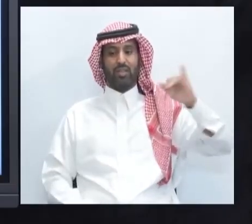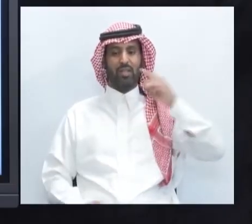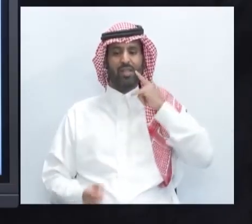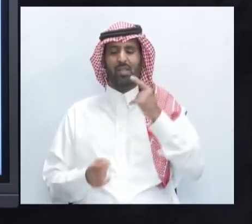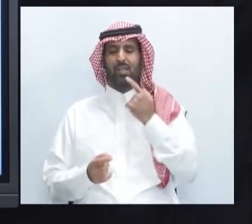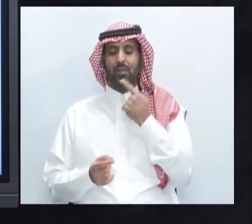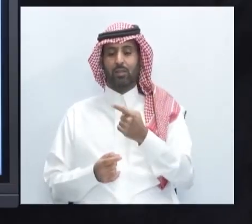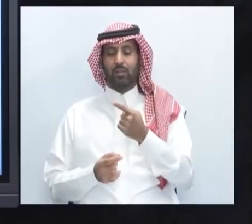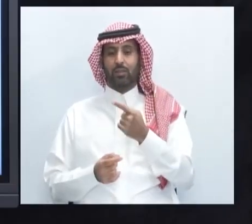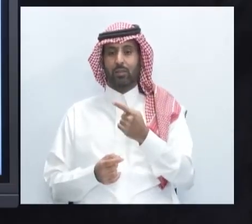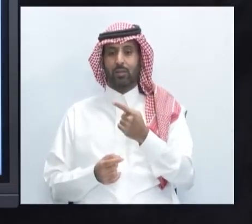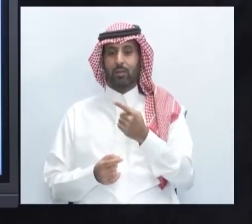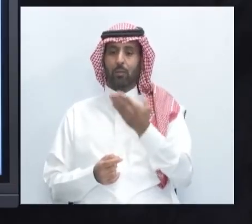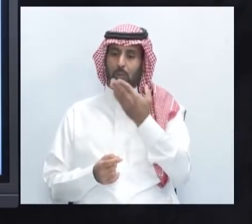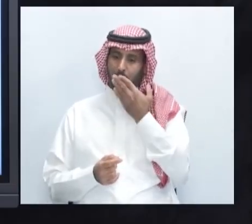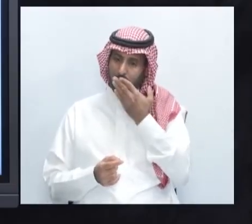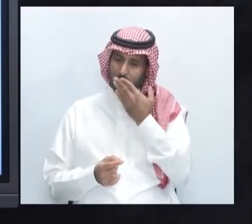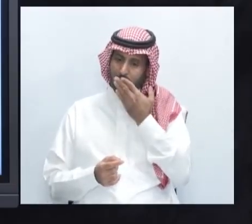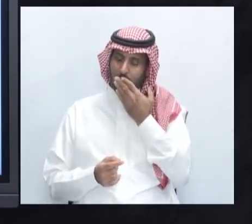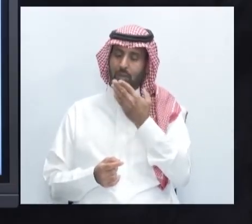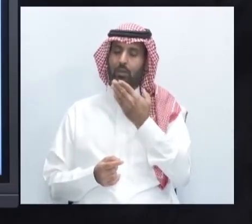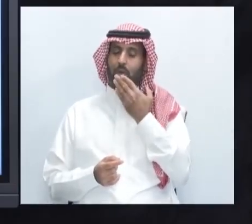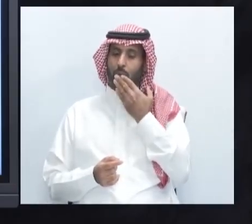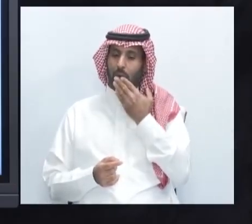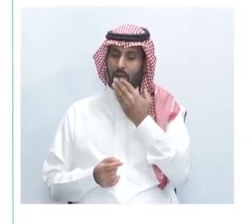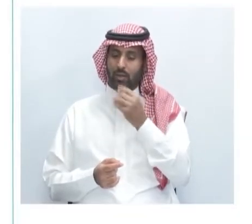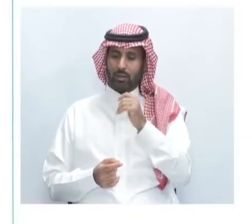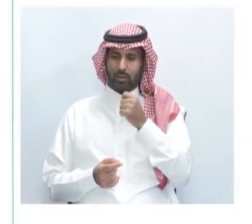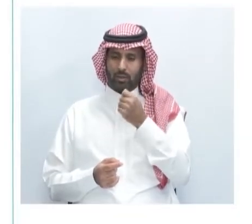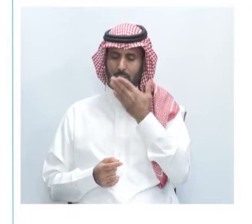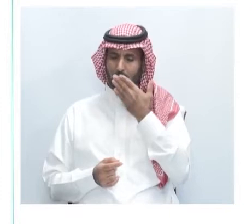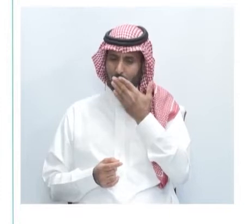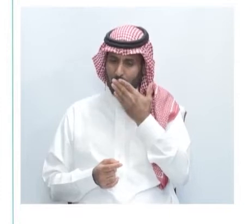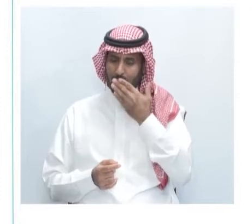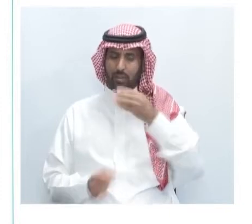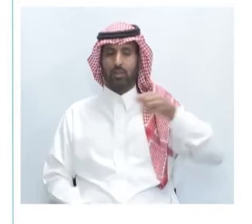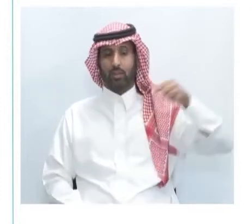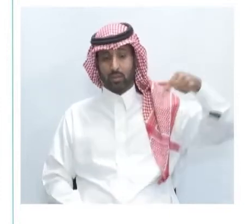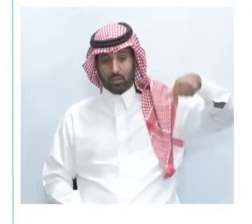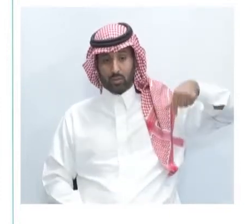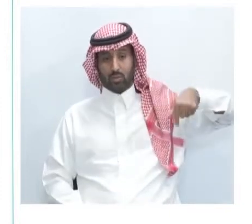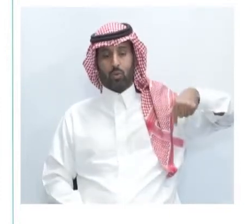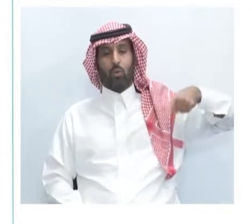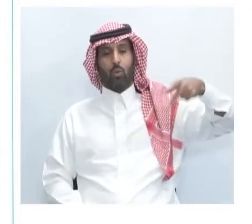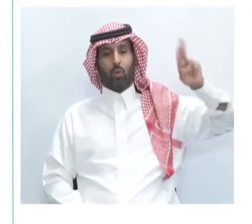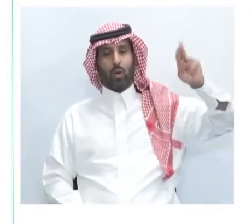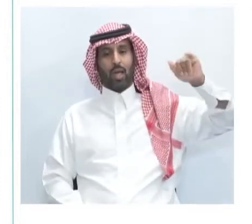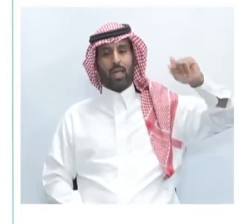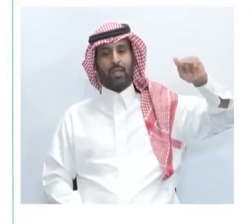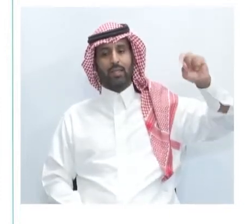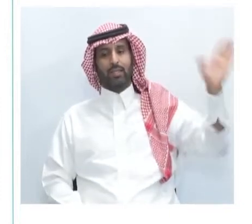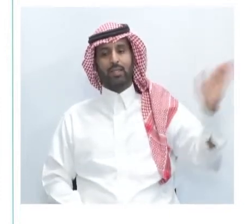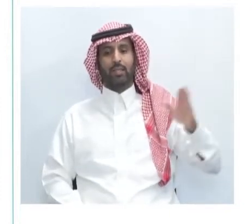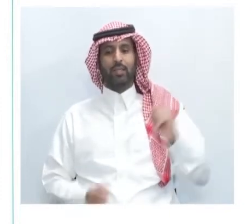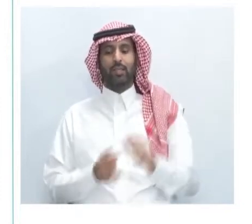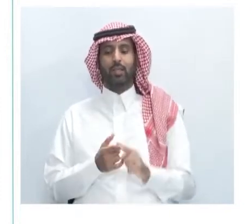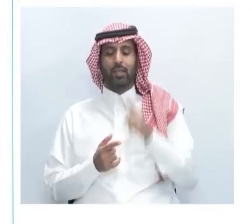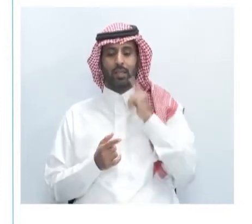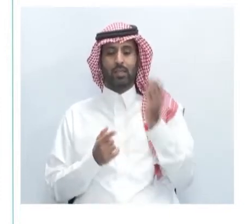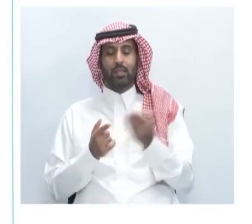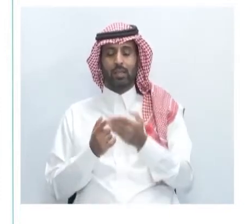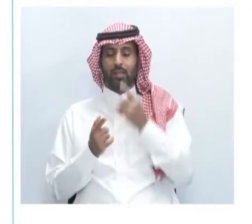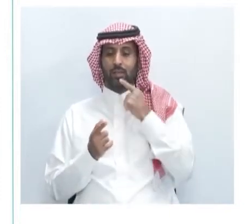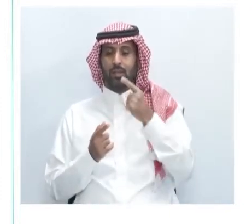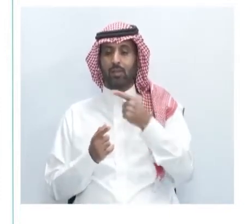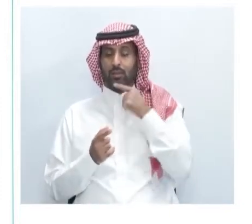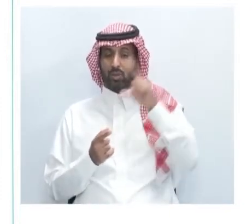have noisy and we have quiet. Excellent. So we have quiet here. Excellent. Okay. So again, we have small. Say